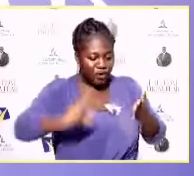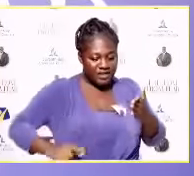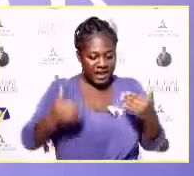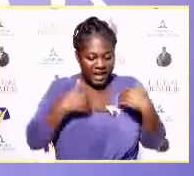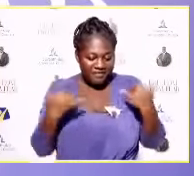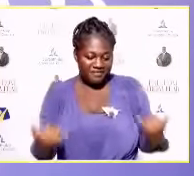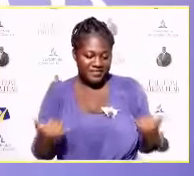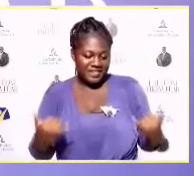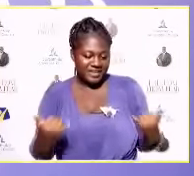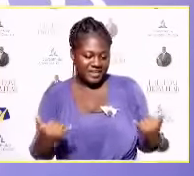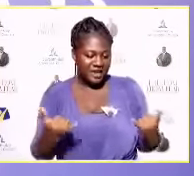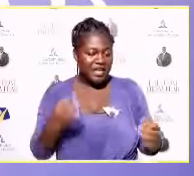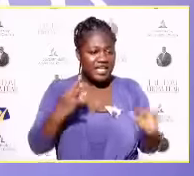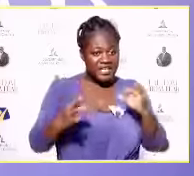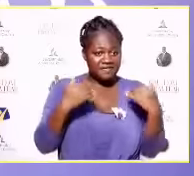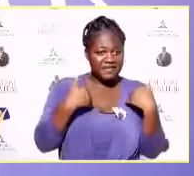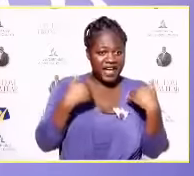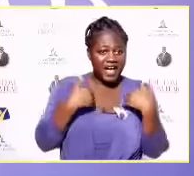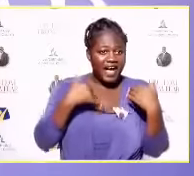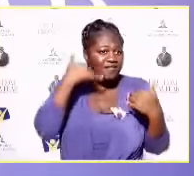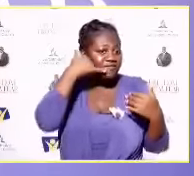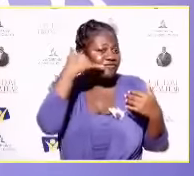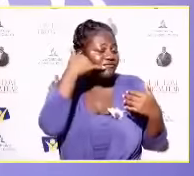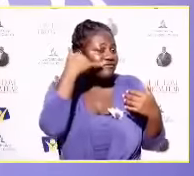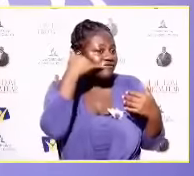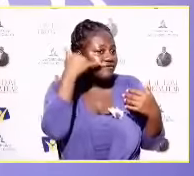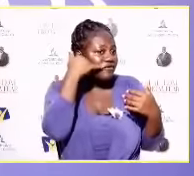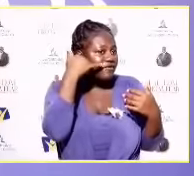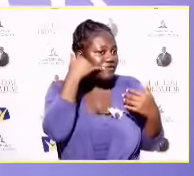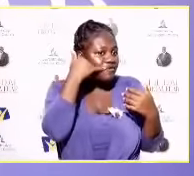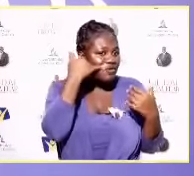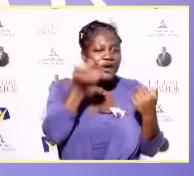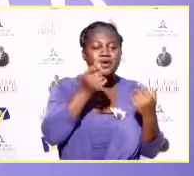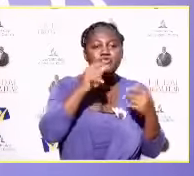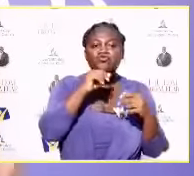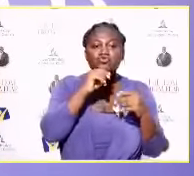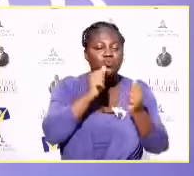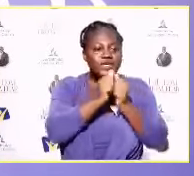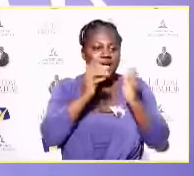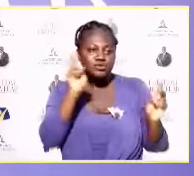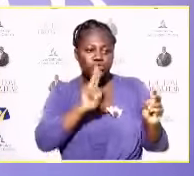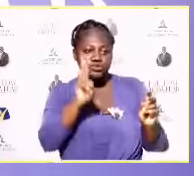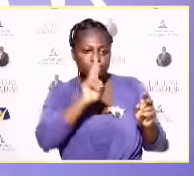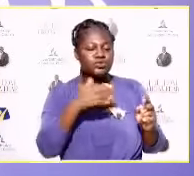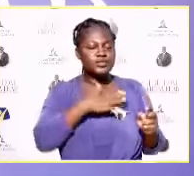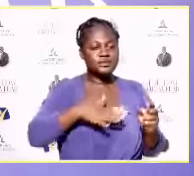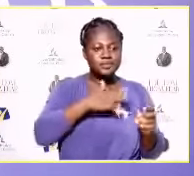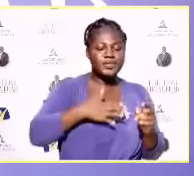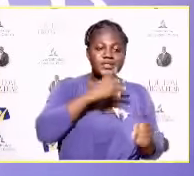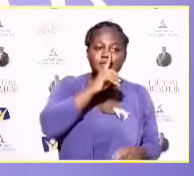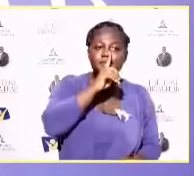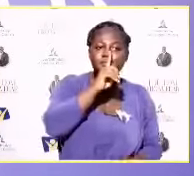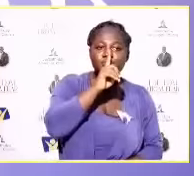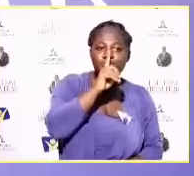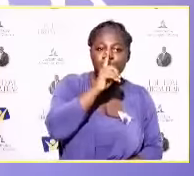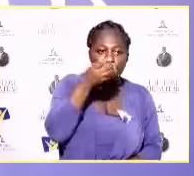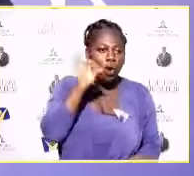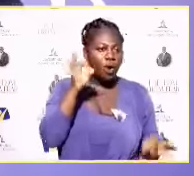If you have one of these and you're not using it, please turn them